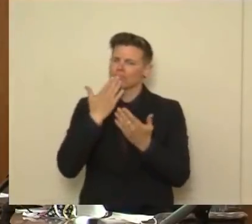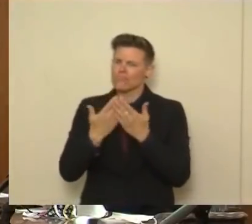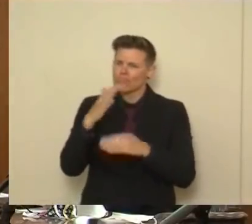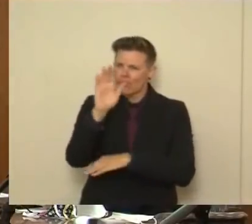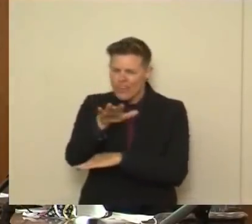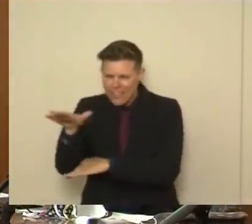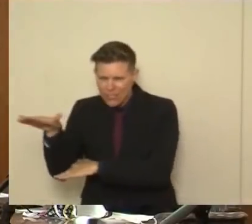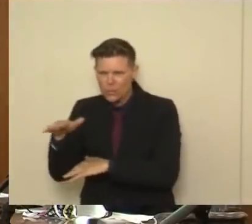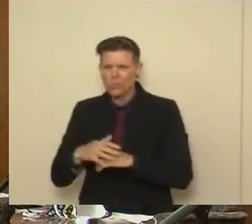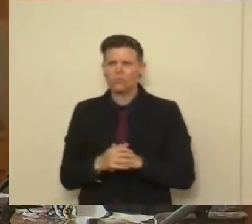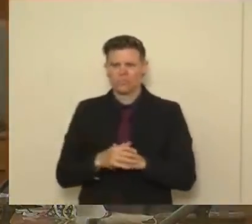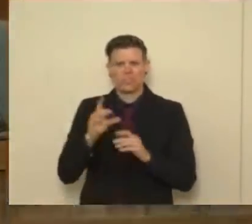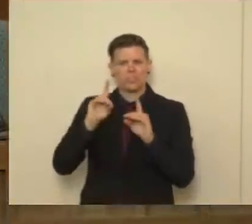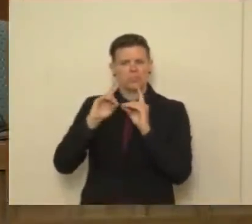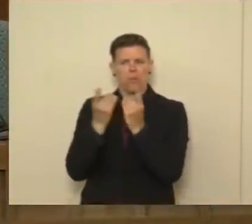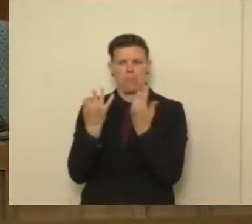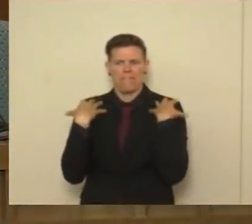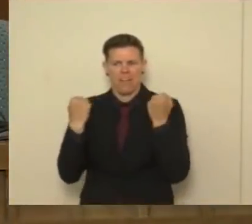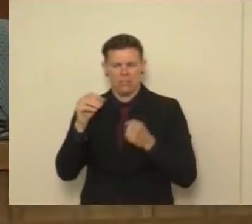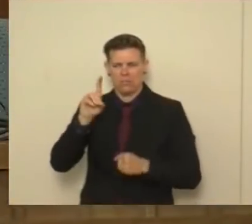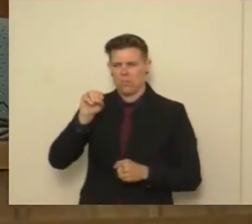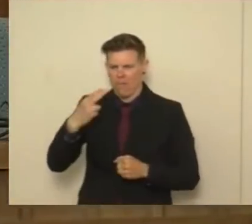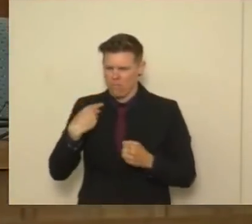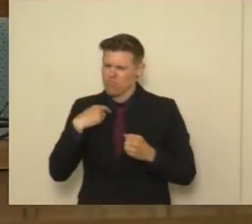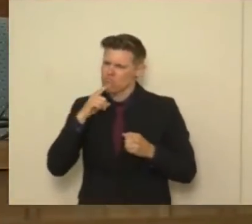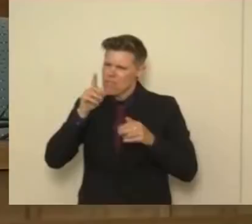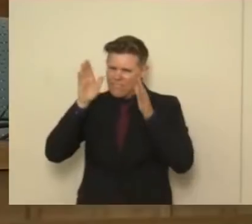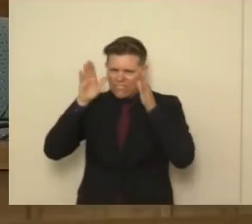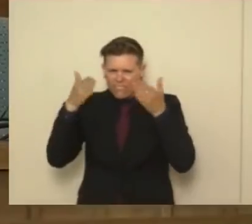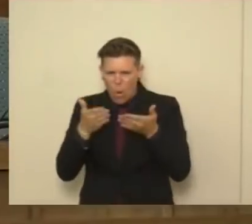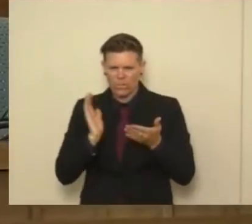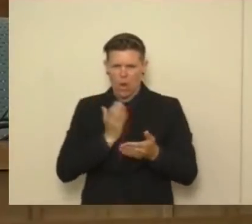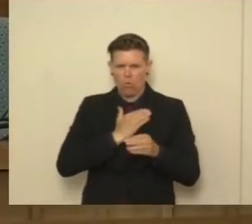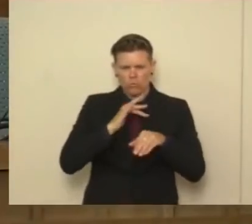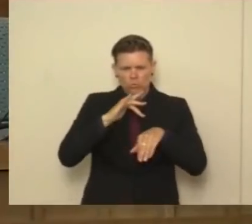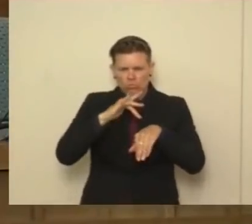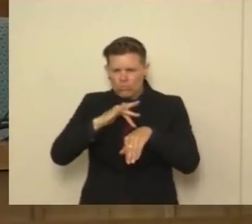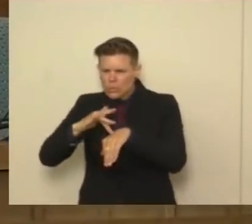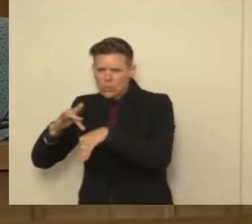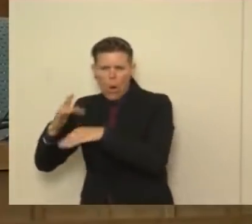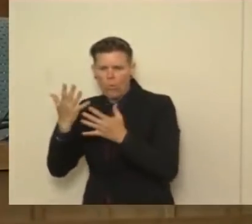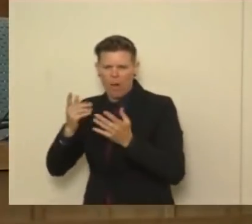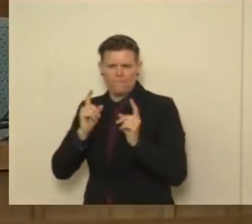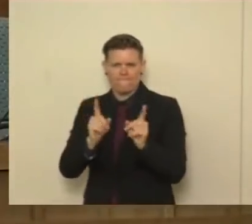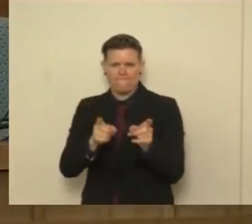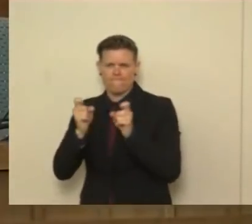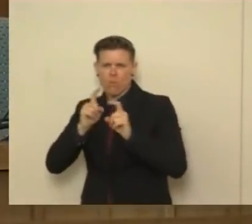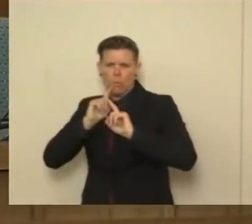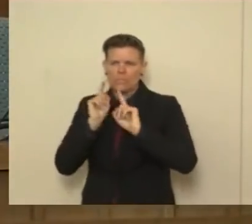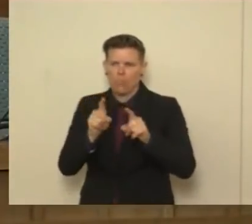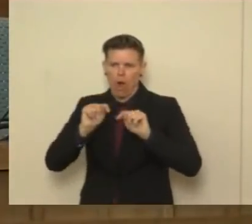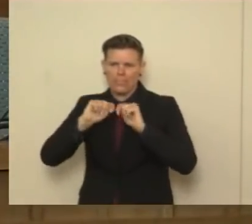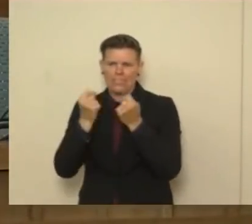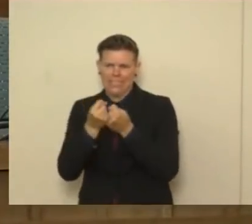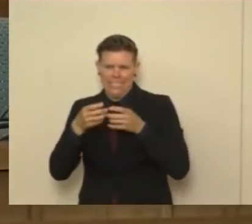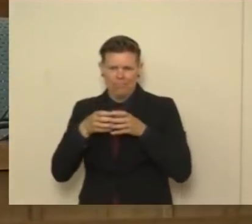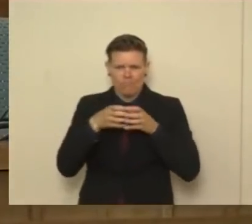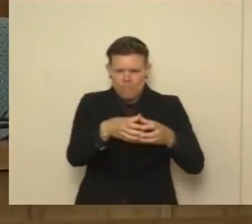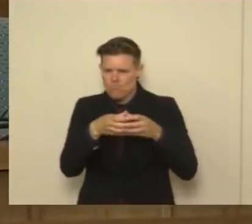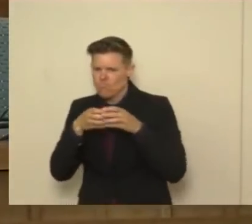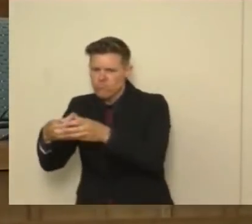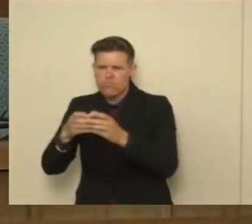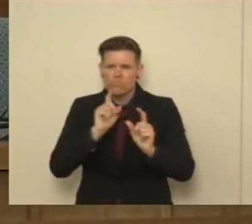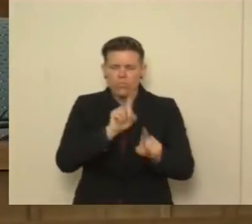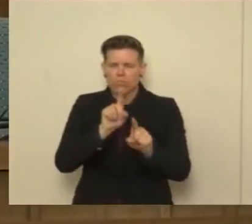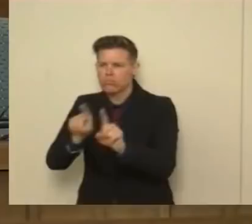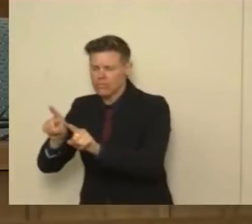is focusing significantly more of their resources on rapid responses. I've spoken about this before. This is a shift